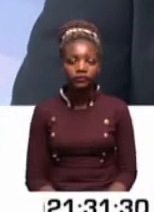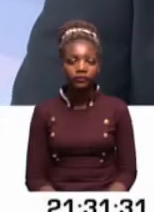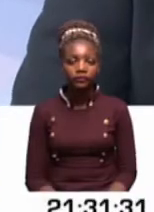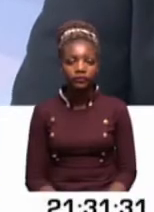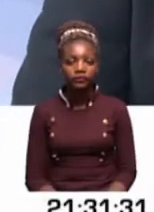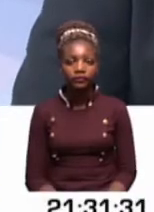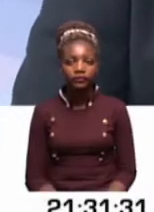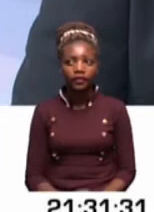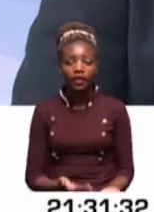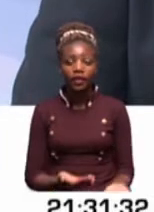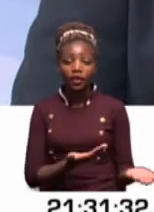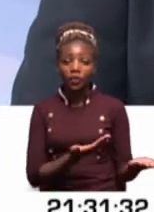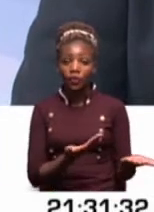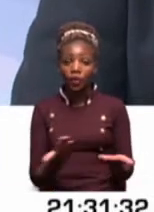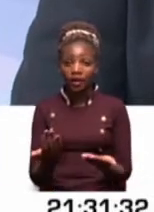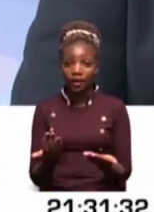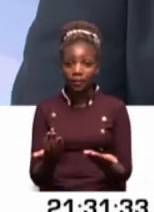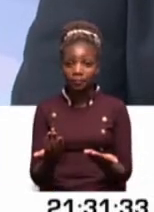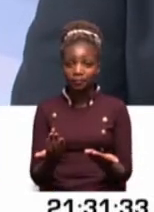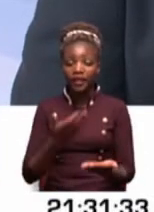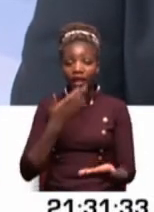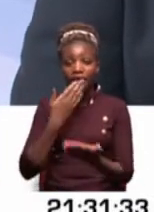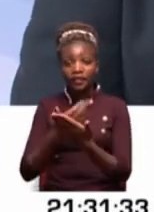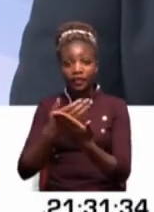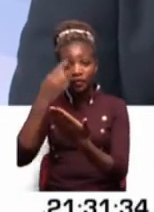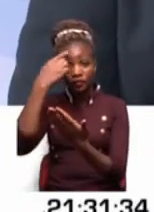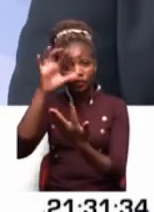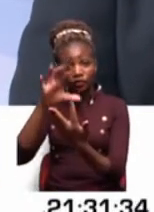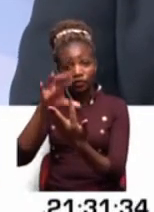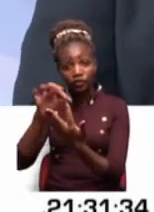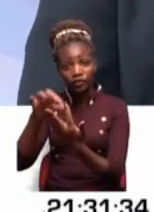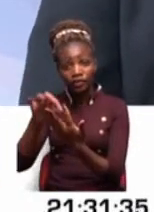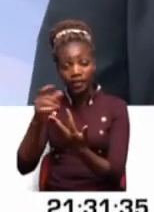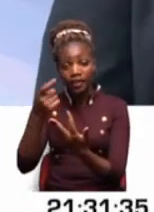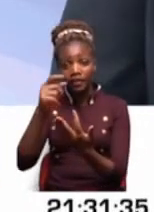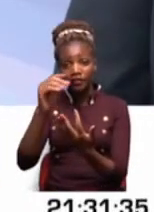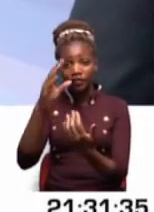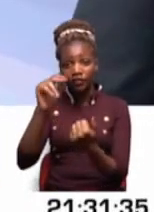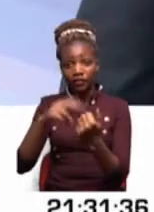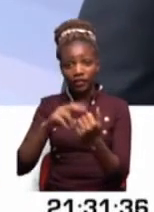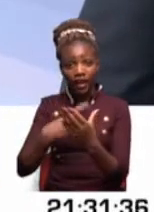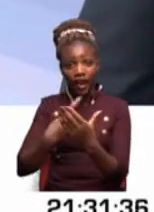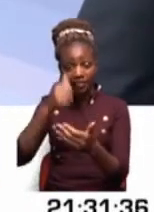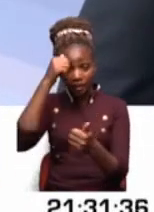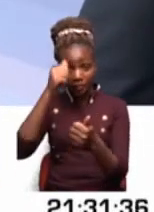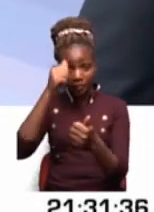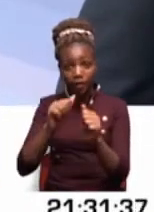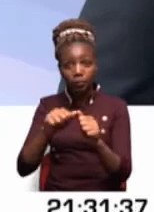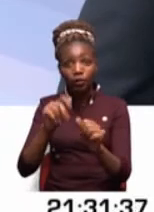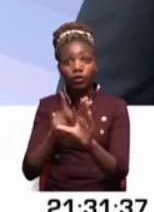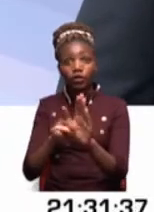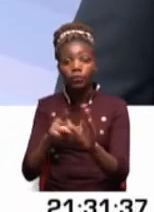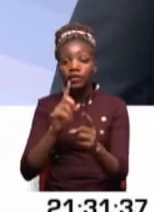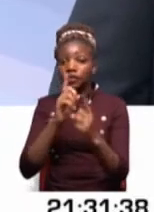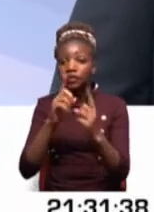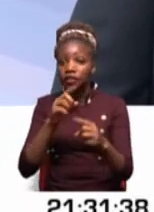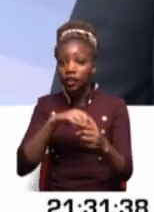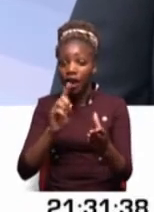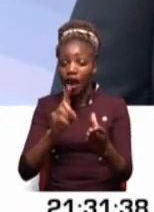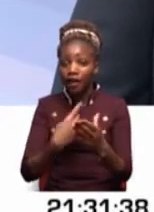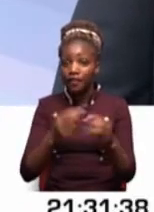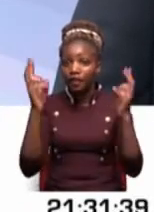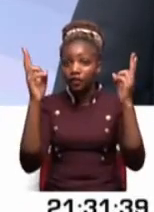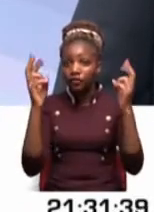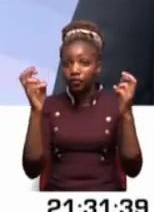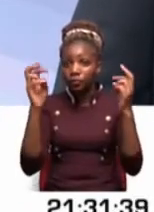right, welcome back to Spotlight. Thank you for making time for us. And as always, remember, you can be part of this discussion. And the topic that we are discussing in